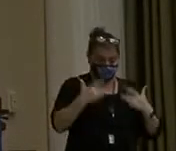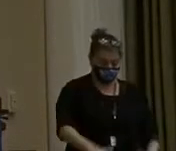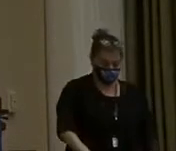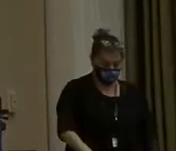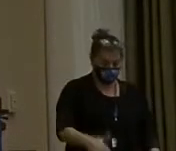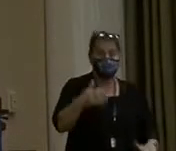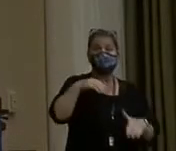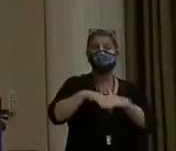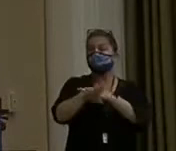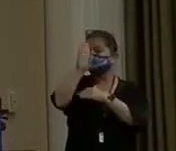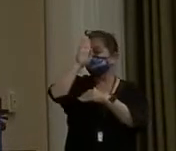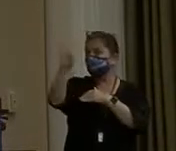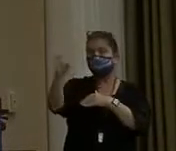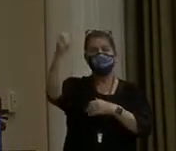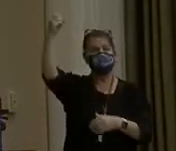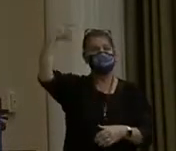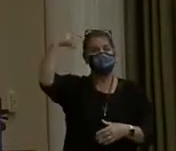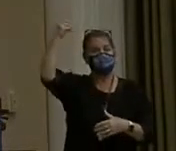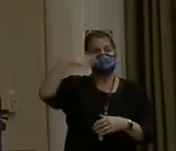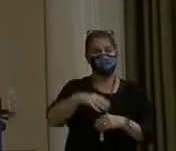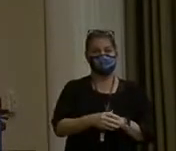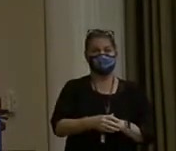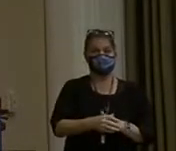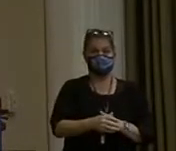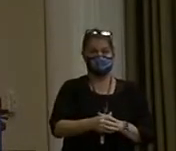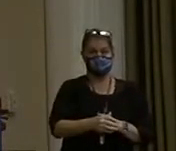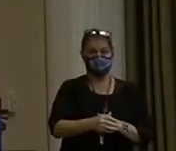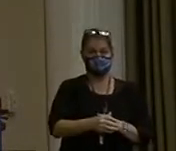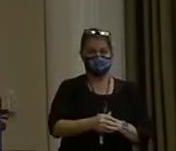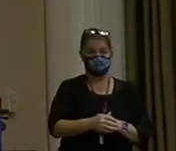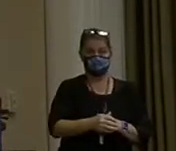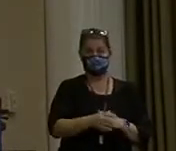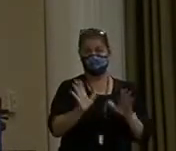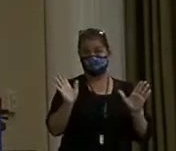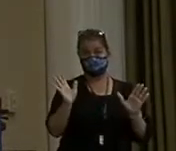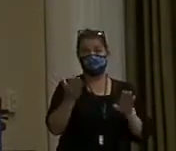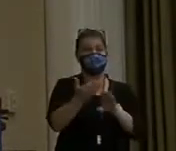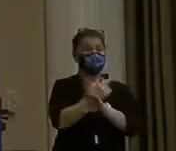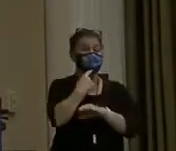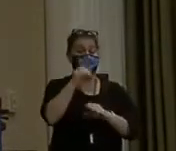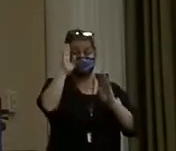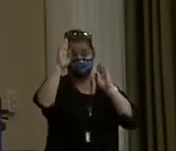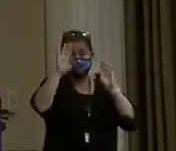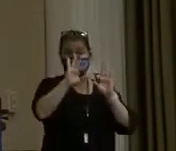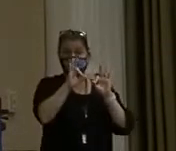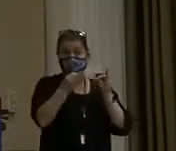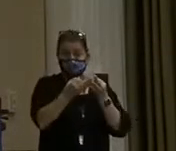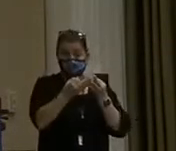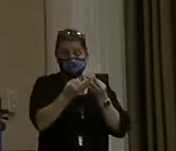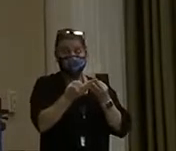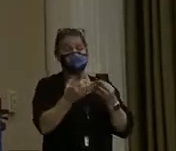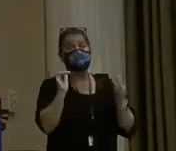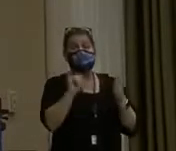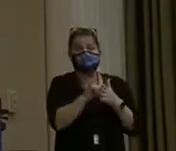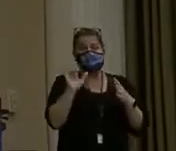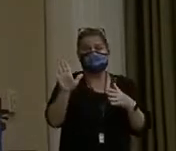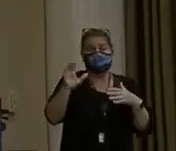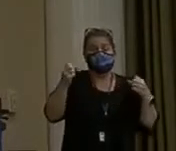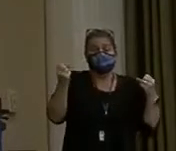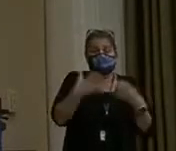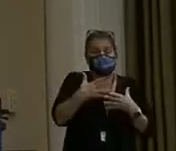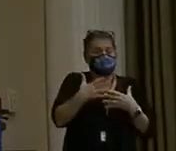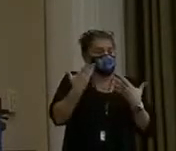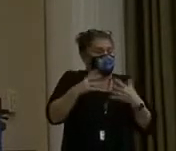walk into the shower before he would even say hello to the rest of his family. That's how fearful he was of spreading